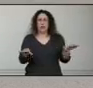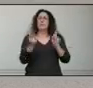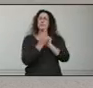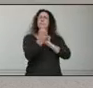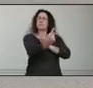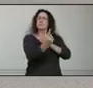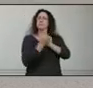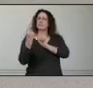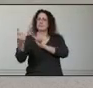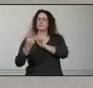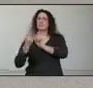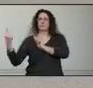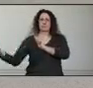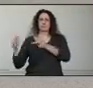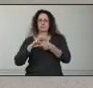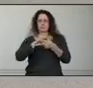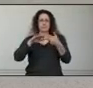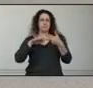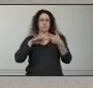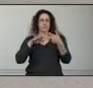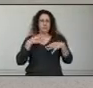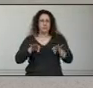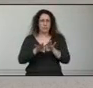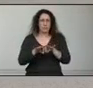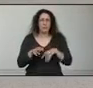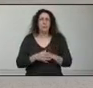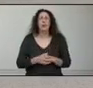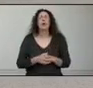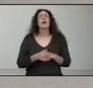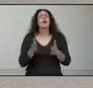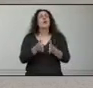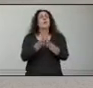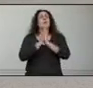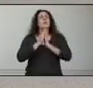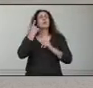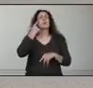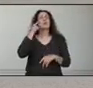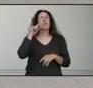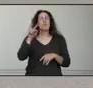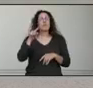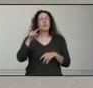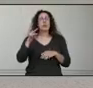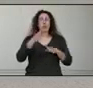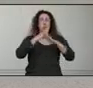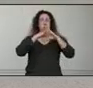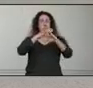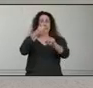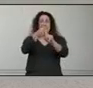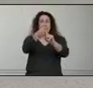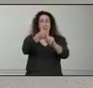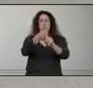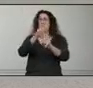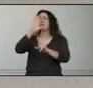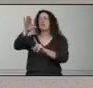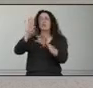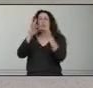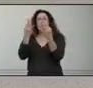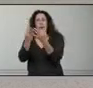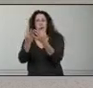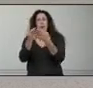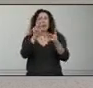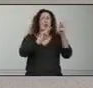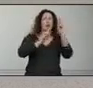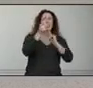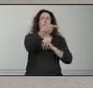distance. And we ask this because, not only is it to protect yourself, your families, your loved ones, but